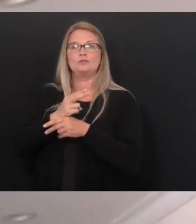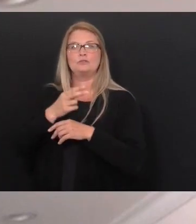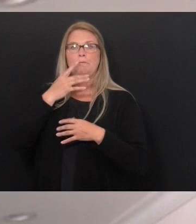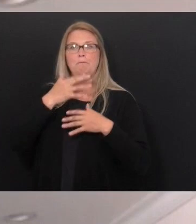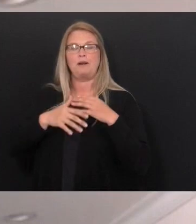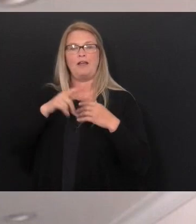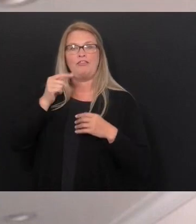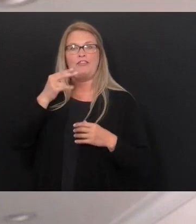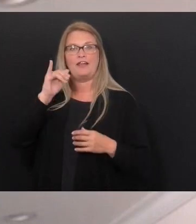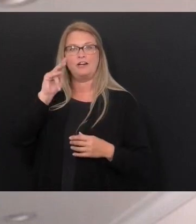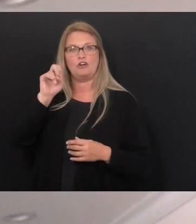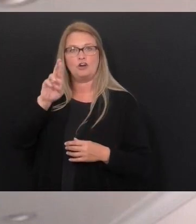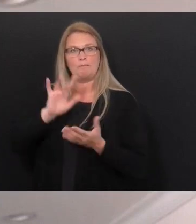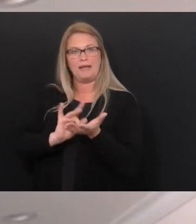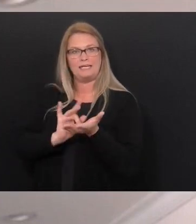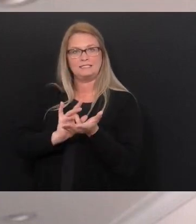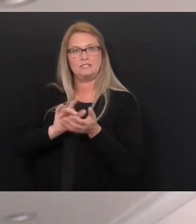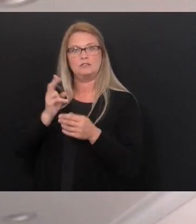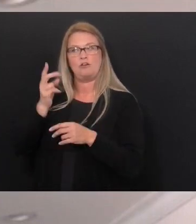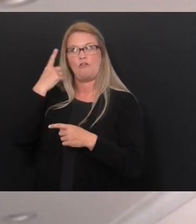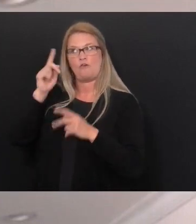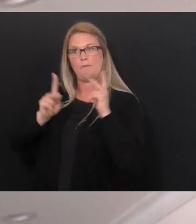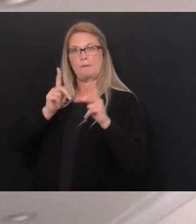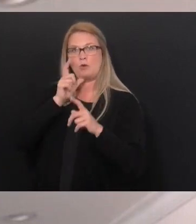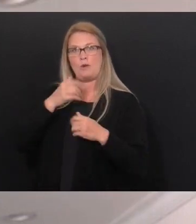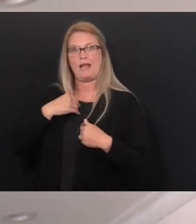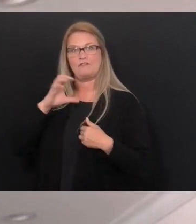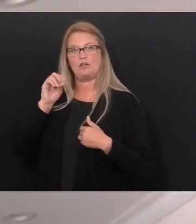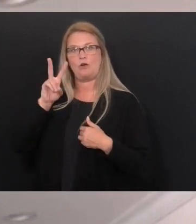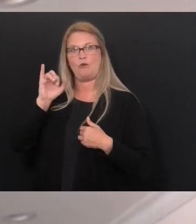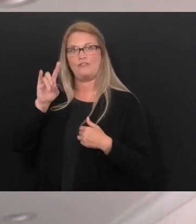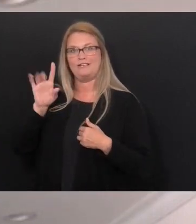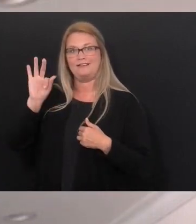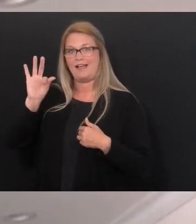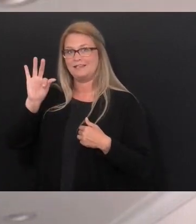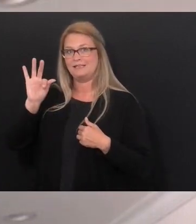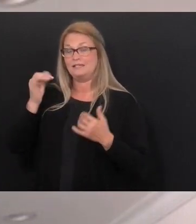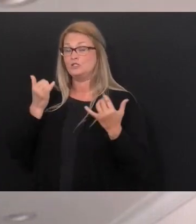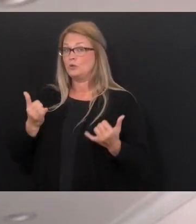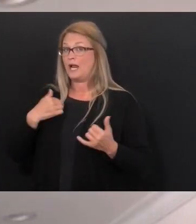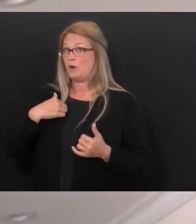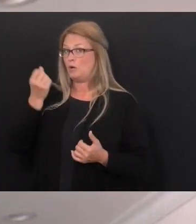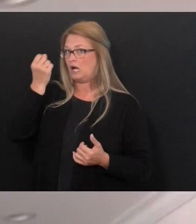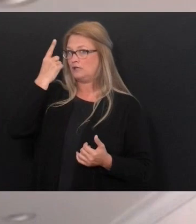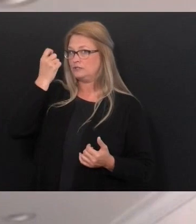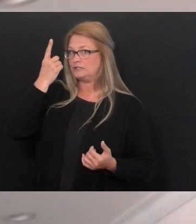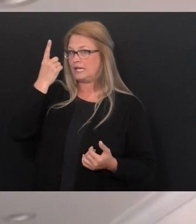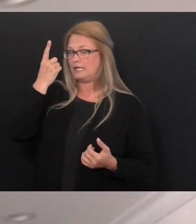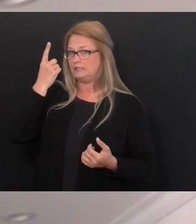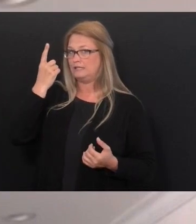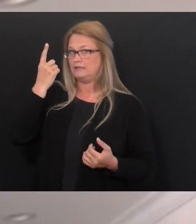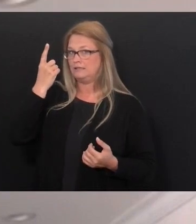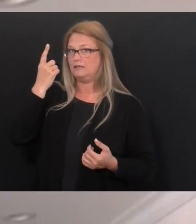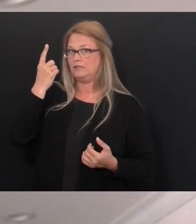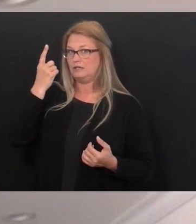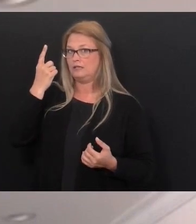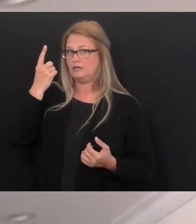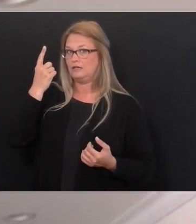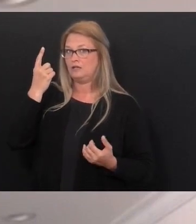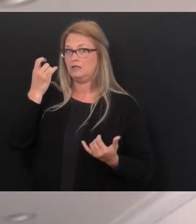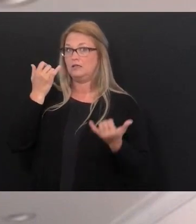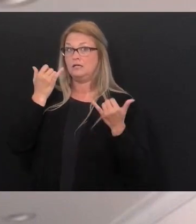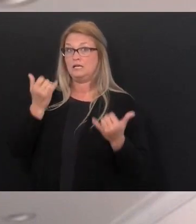used for people who had COVID-19. So I think that what we're starting to understand, at least as we're